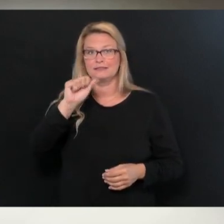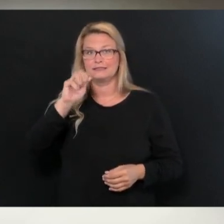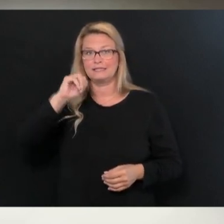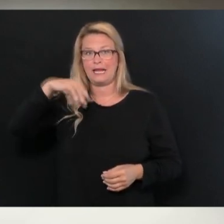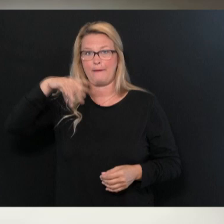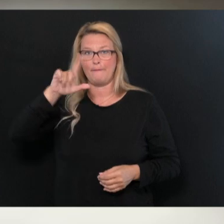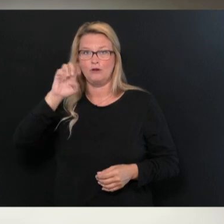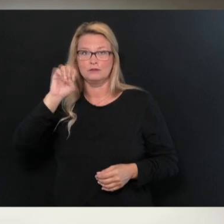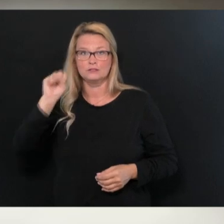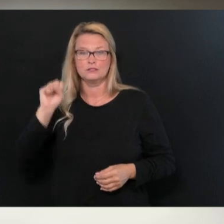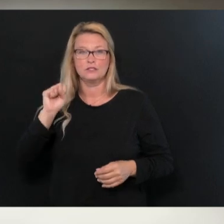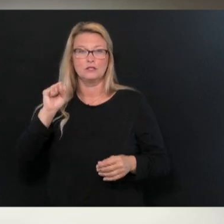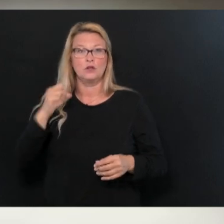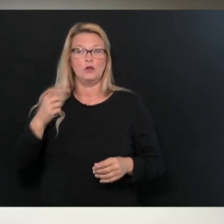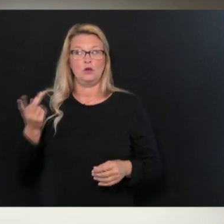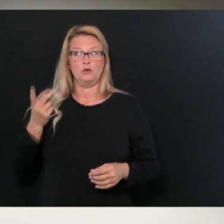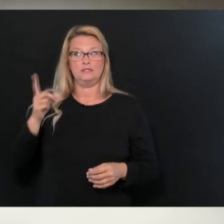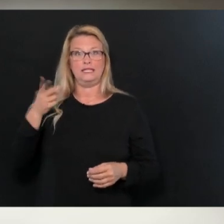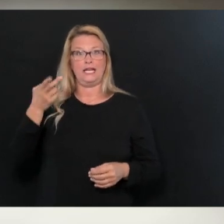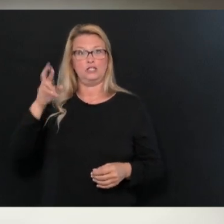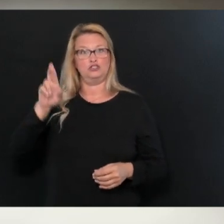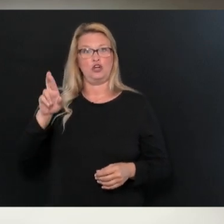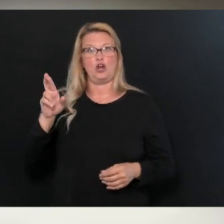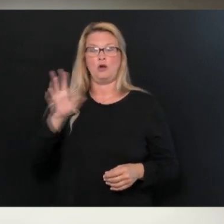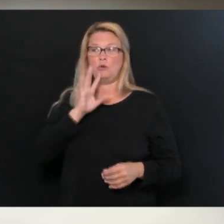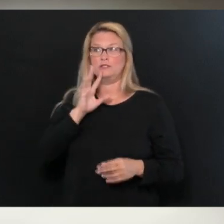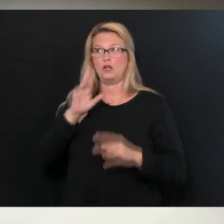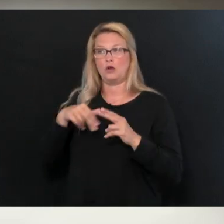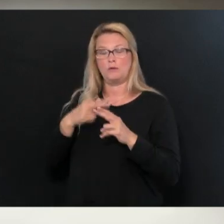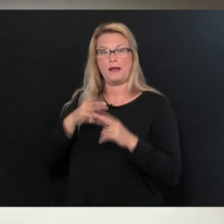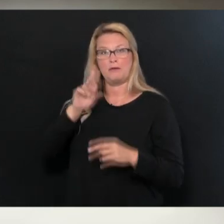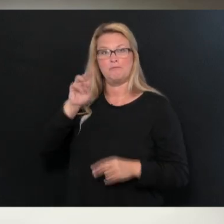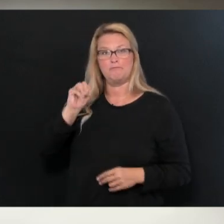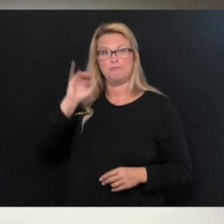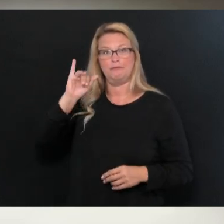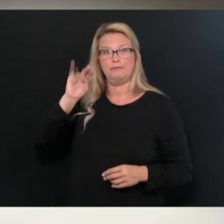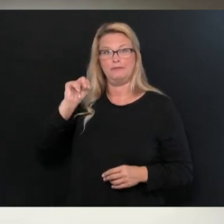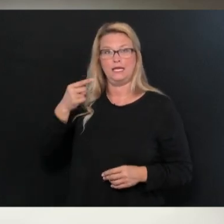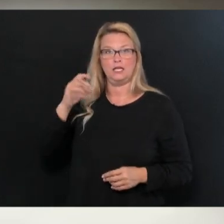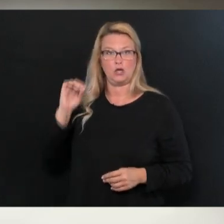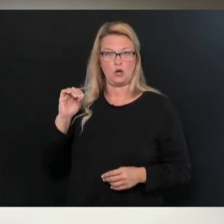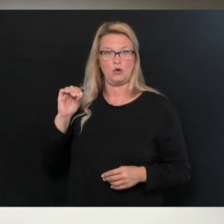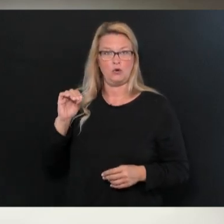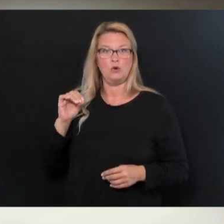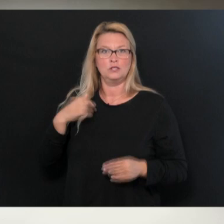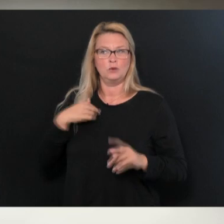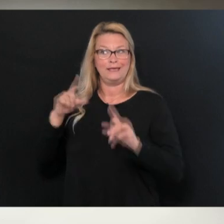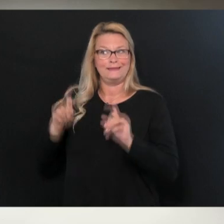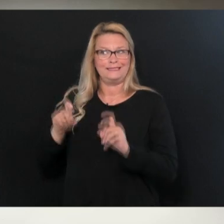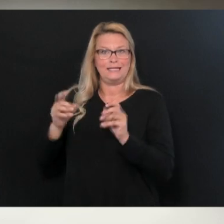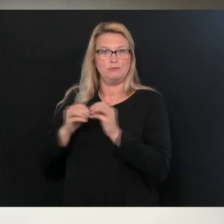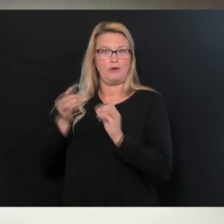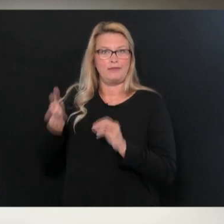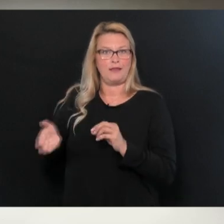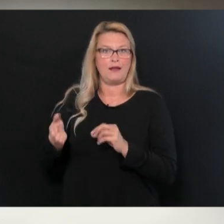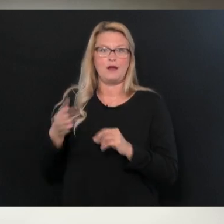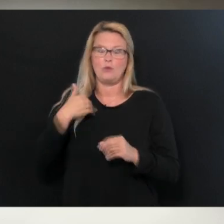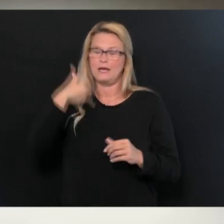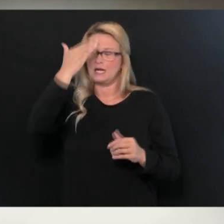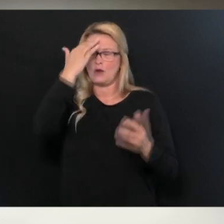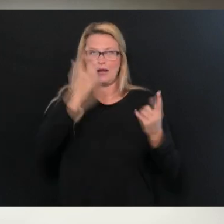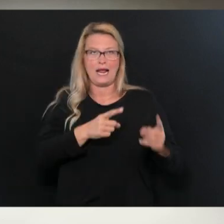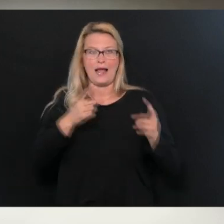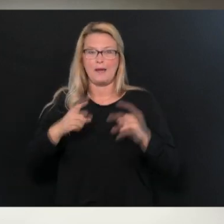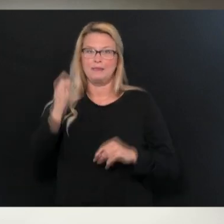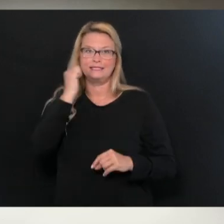about 45 minutes on the phone with some folks from Mango County to work some additional aspects. So it goes on daily. We understand the